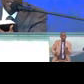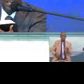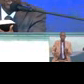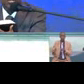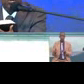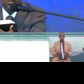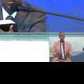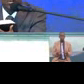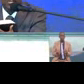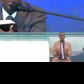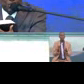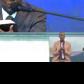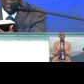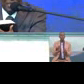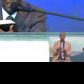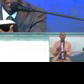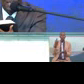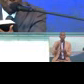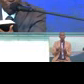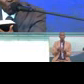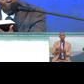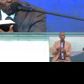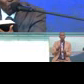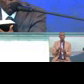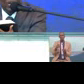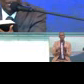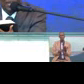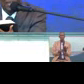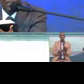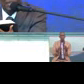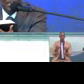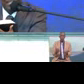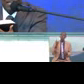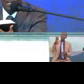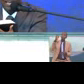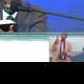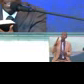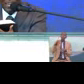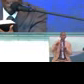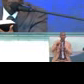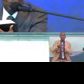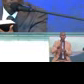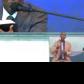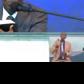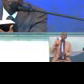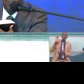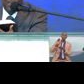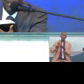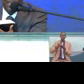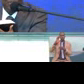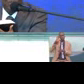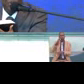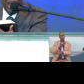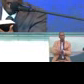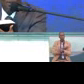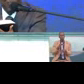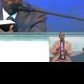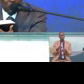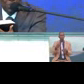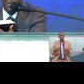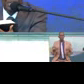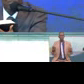was weak through the flesh, God sending his own son in the likeness of